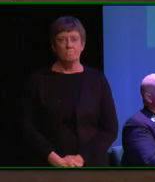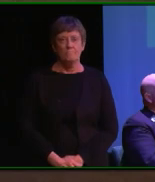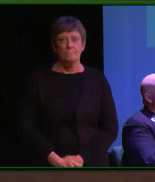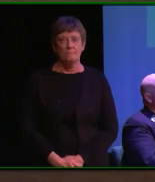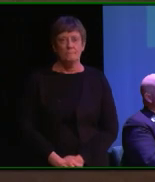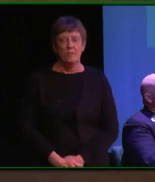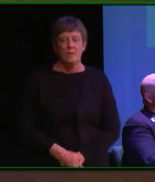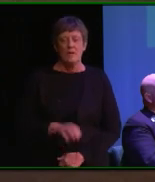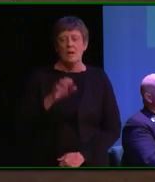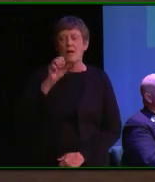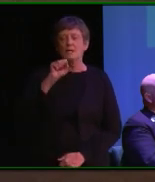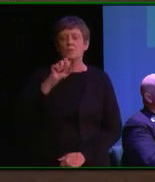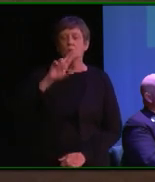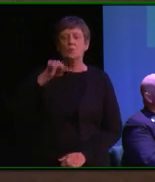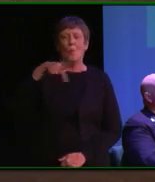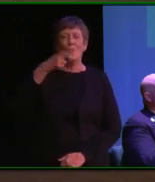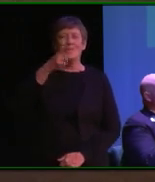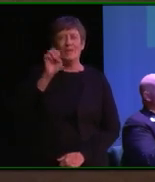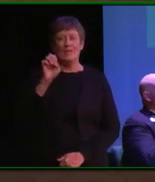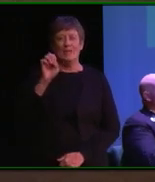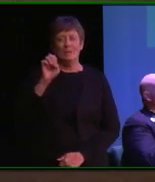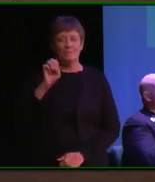And Sophie Wallace.